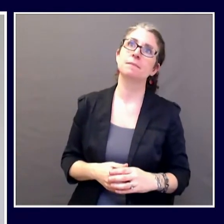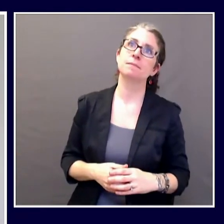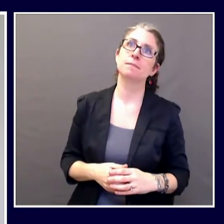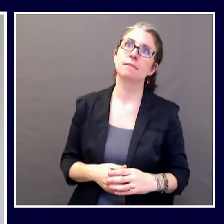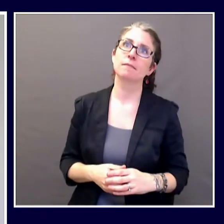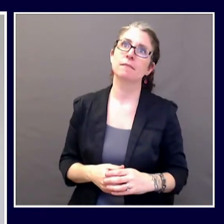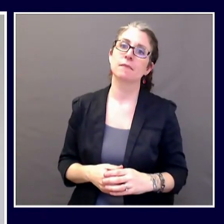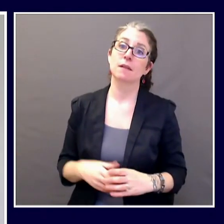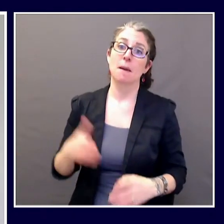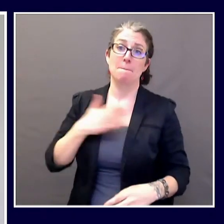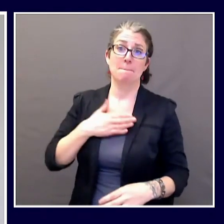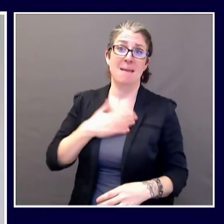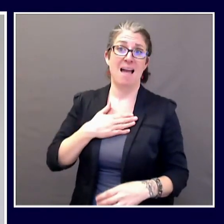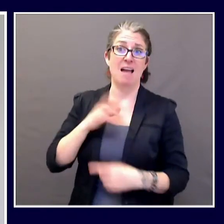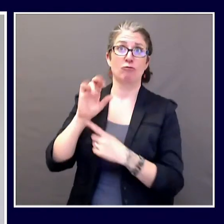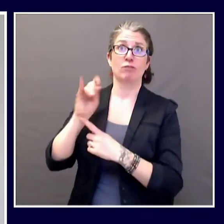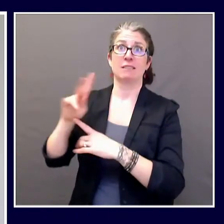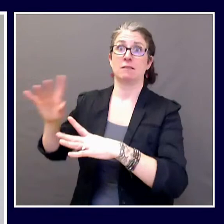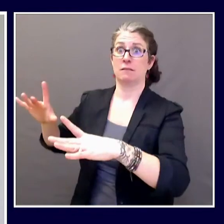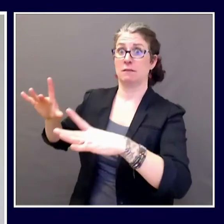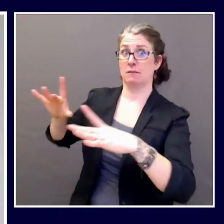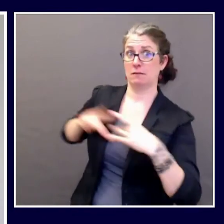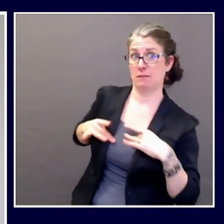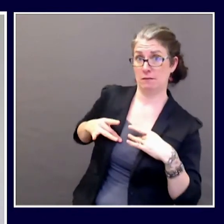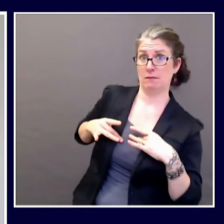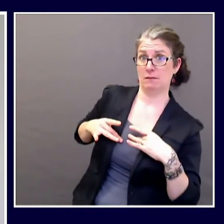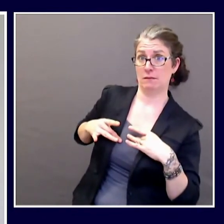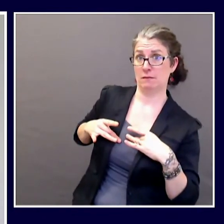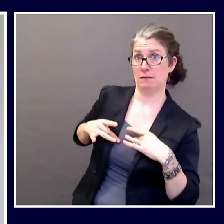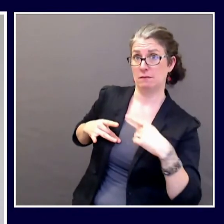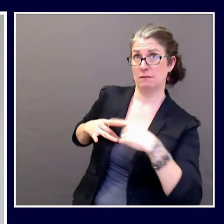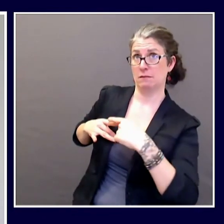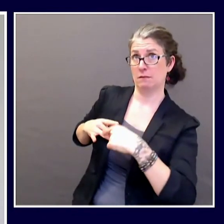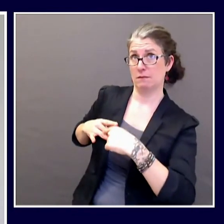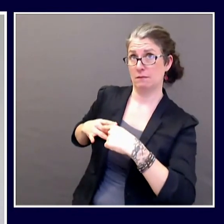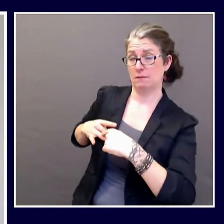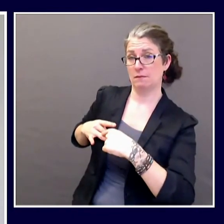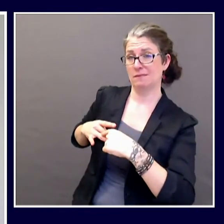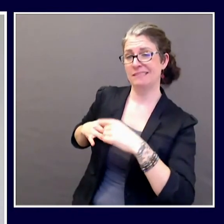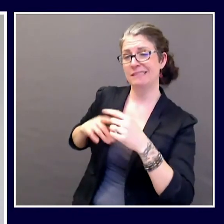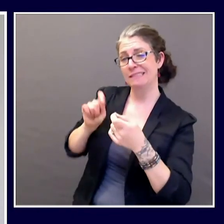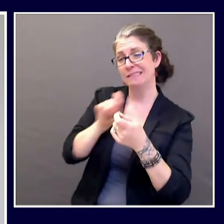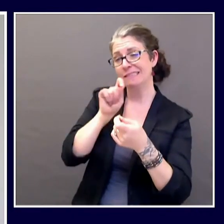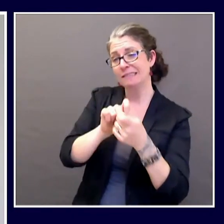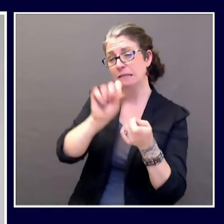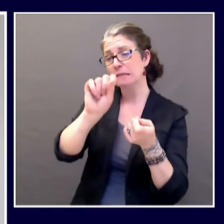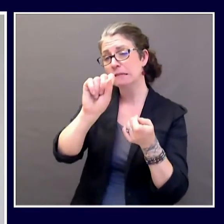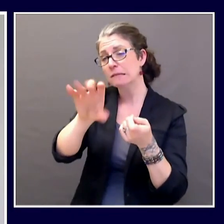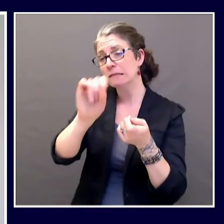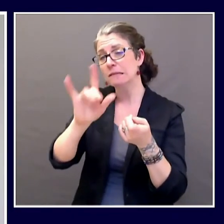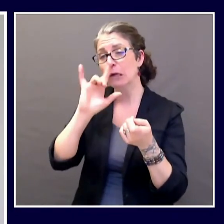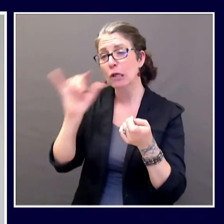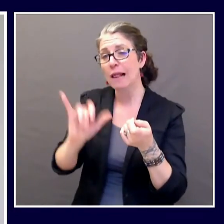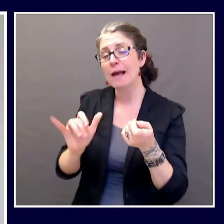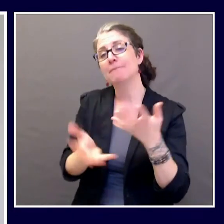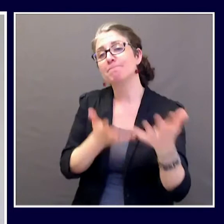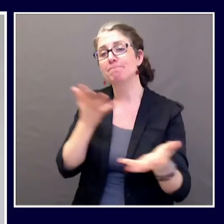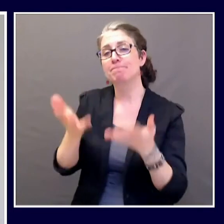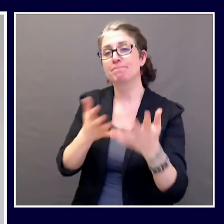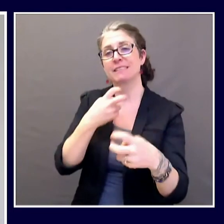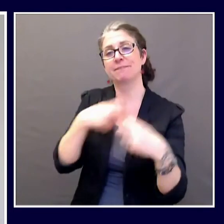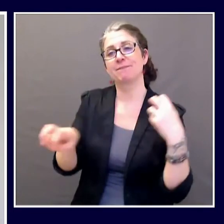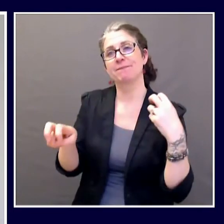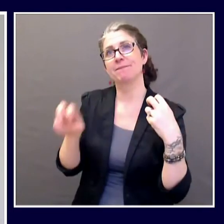and so on and so forth, and as well as what risks they're contemplating. I can't give too many specifics, but here's what I can say.